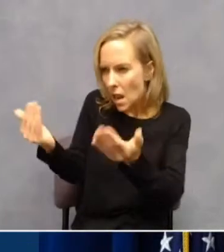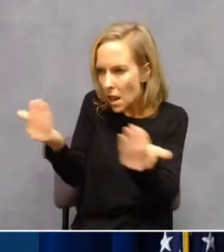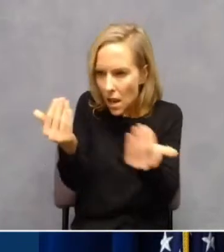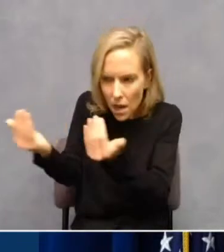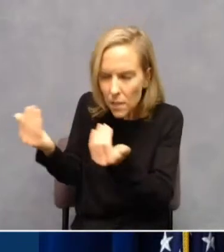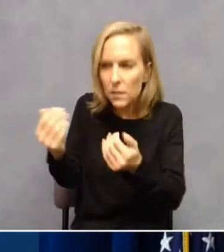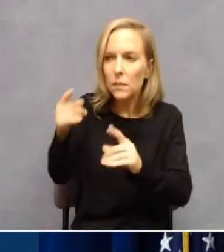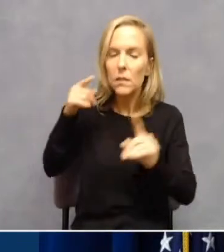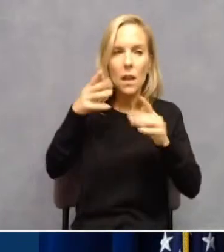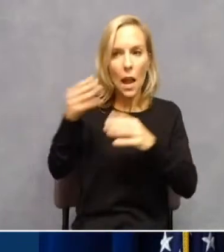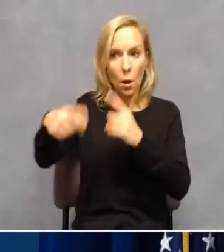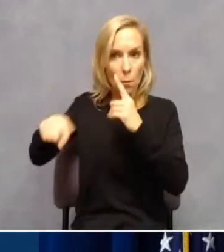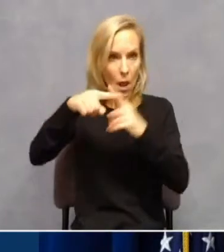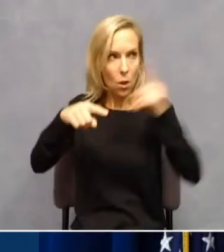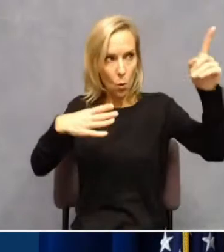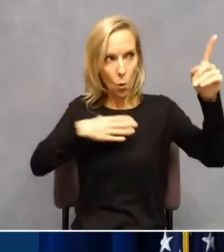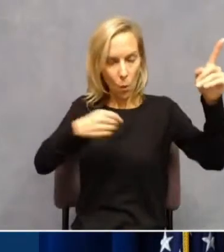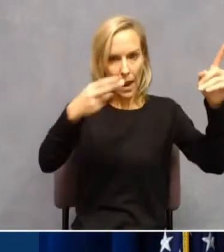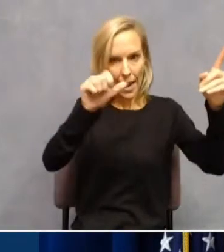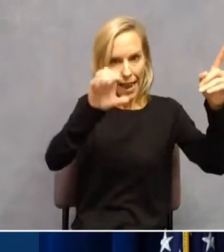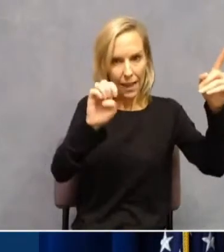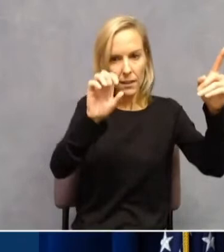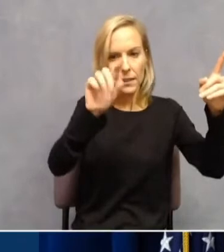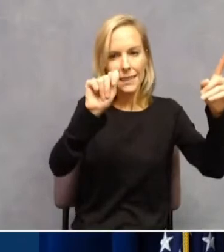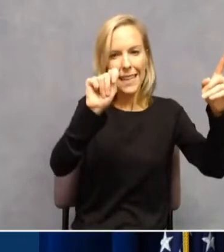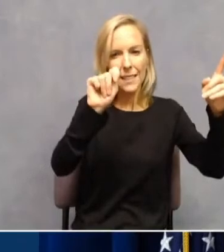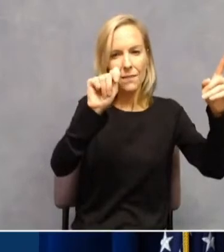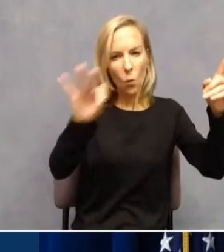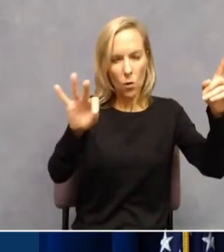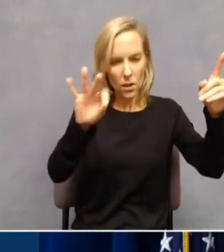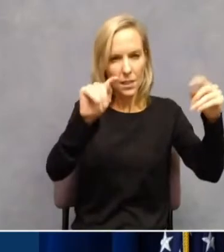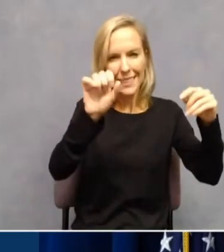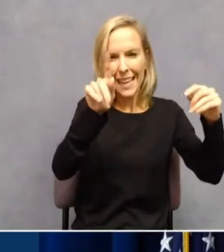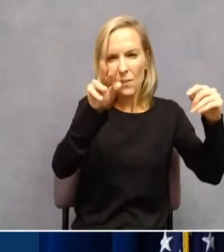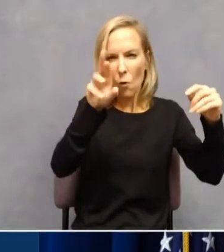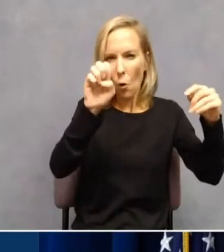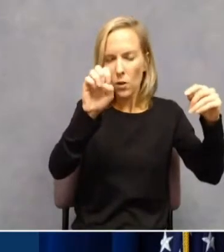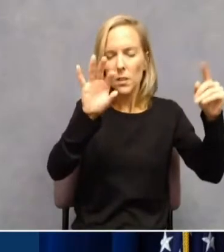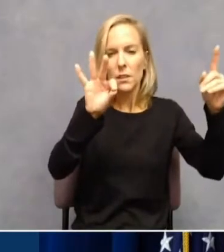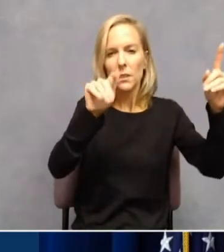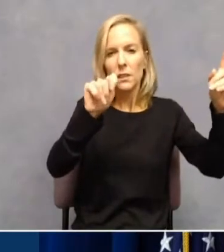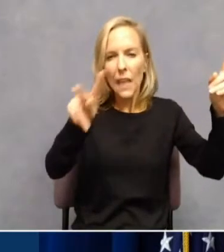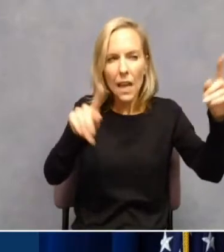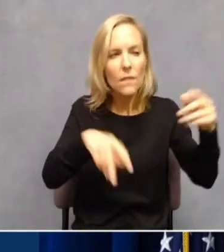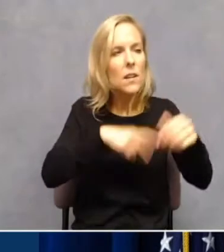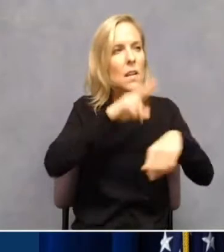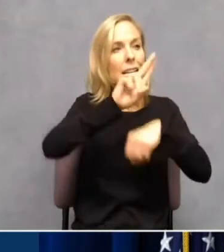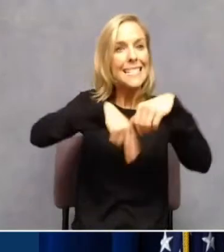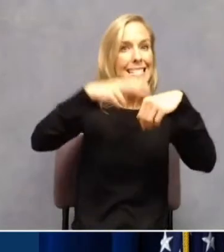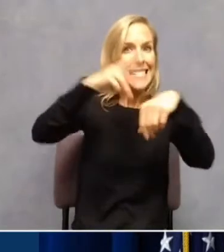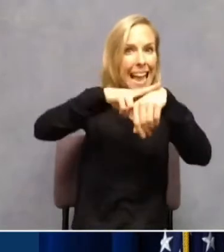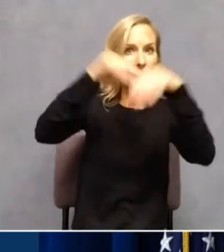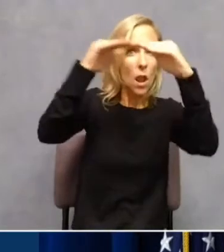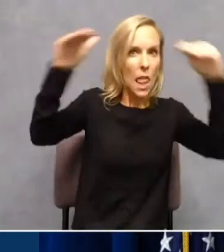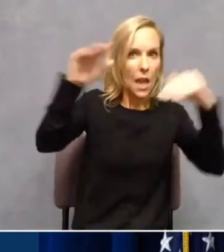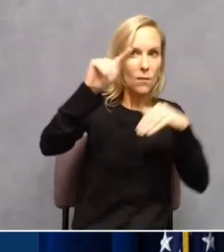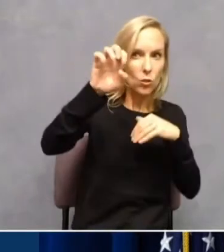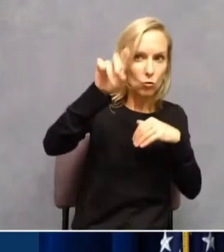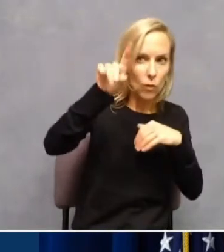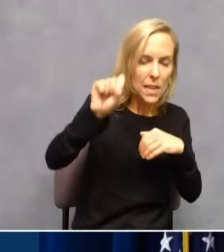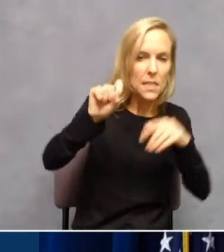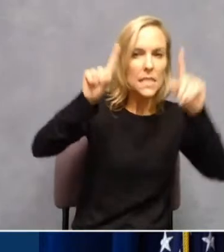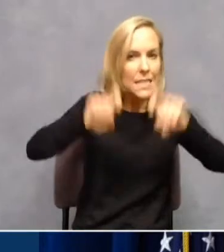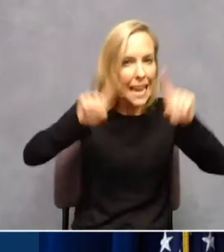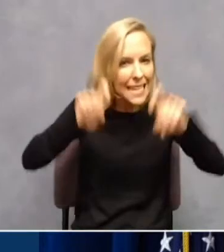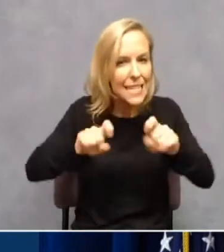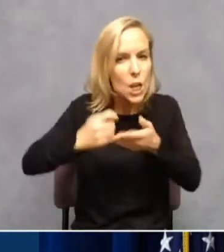task force. We went over national trends, state trends, testing, treatments, where the